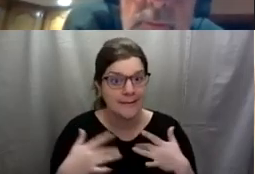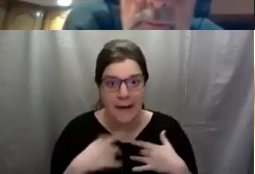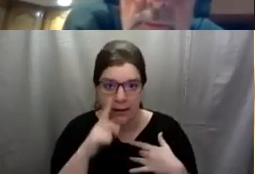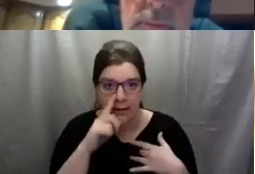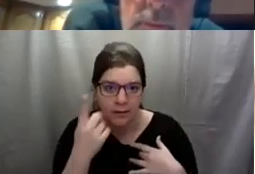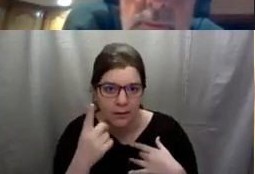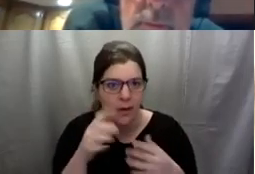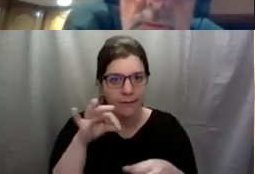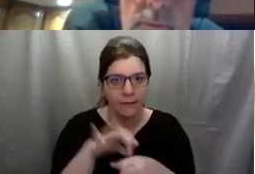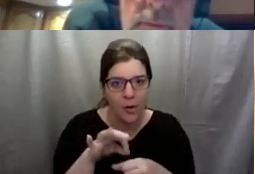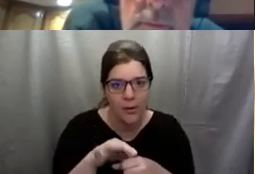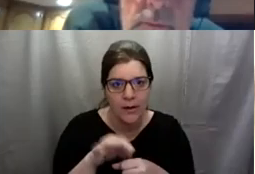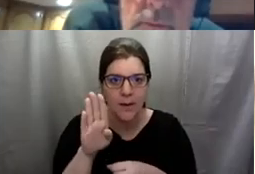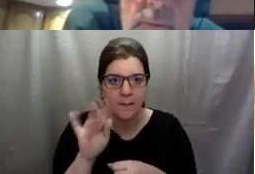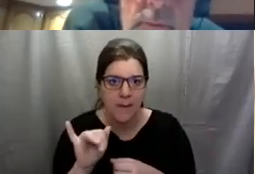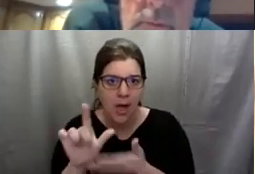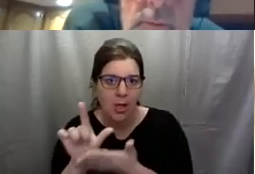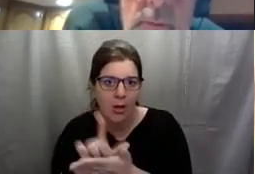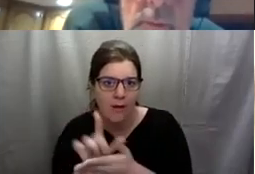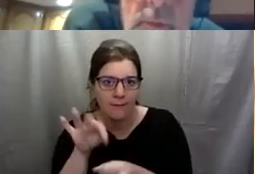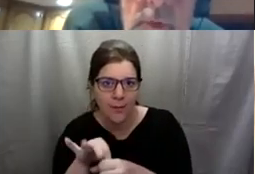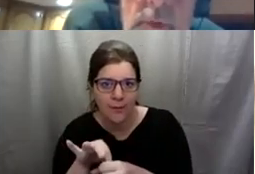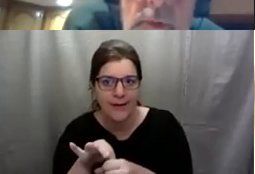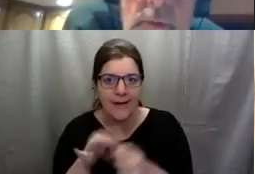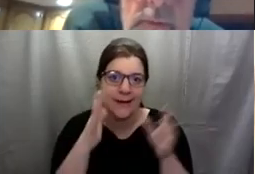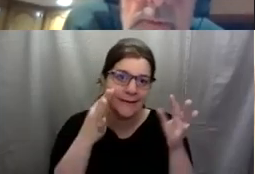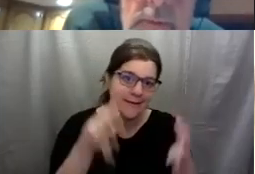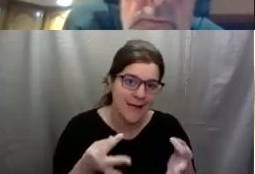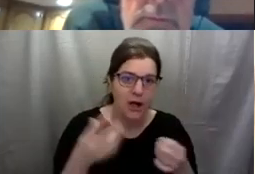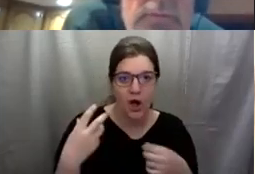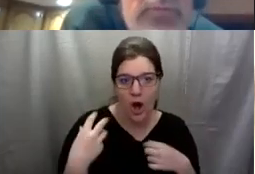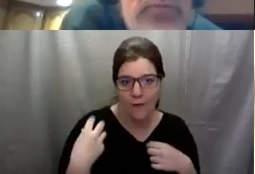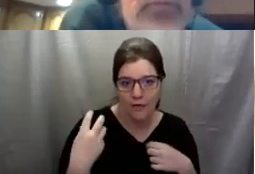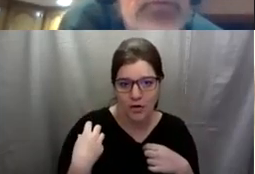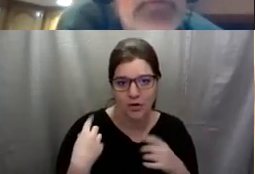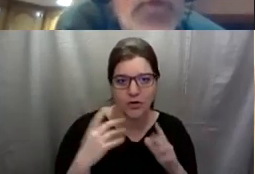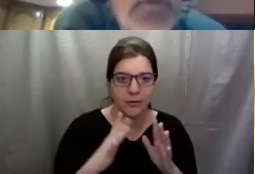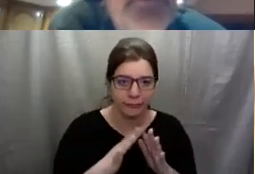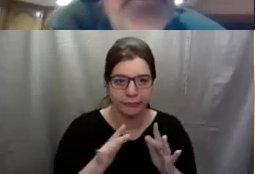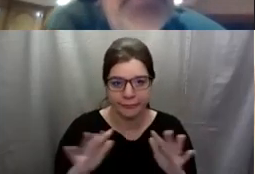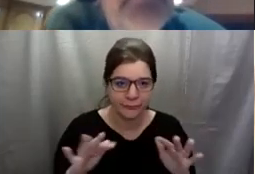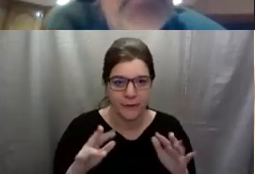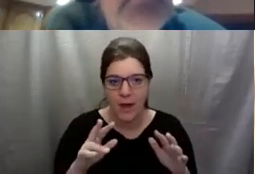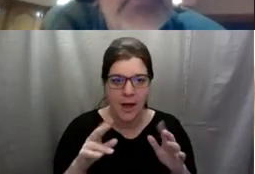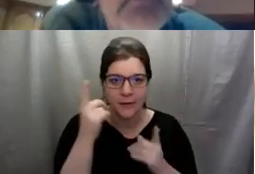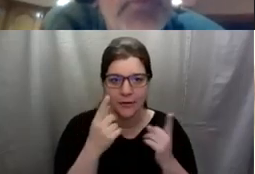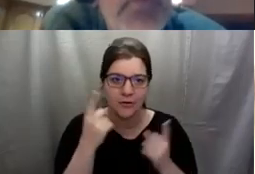on bylaws and deciding officers and looking at our way forward.